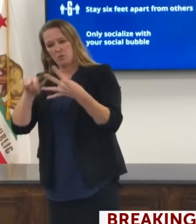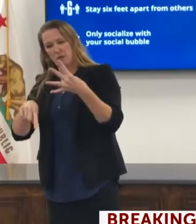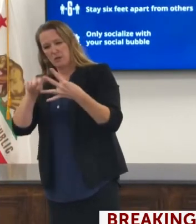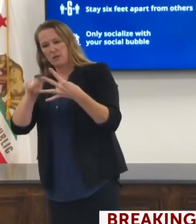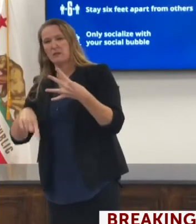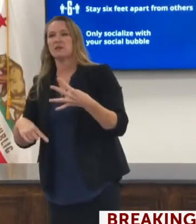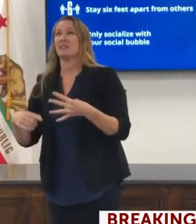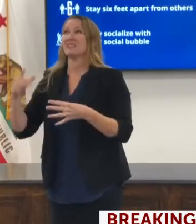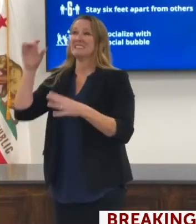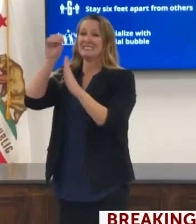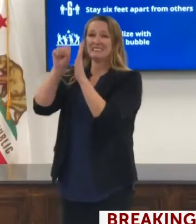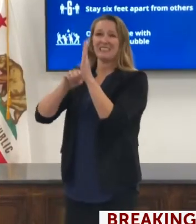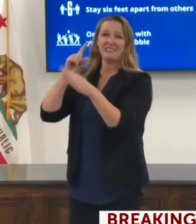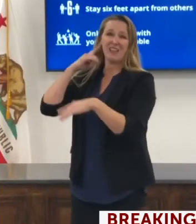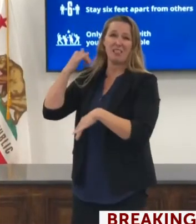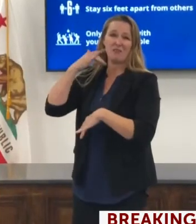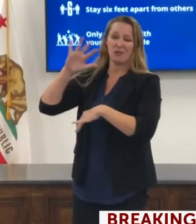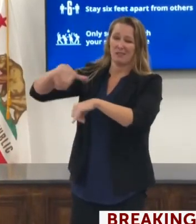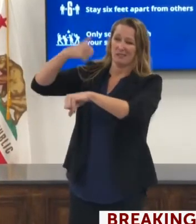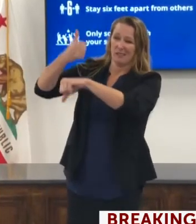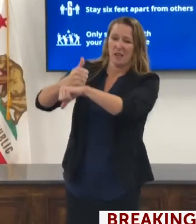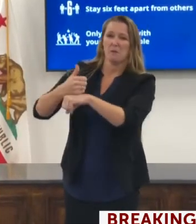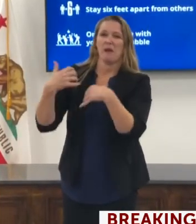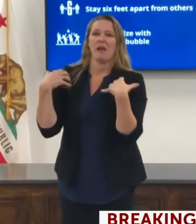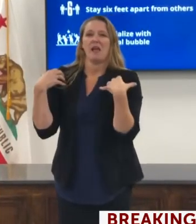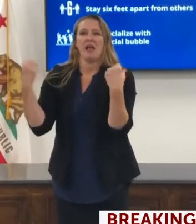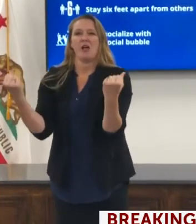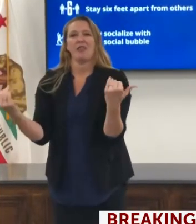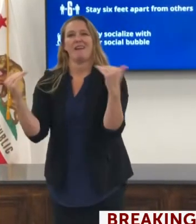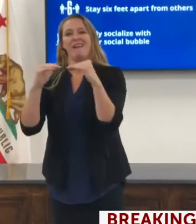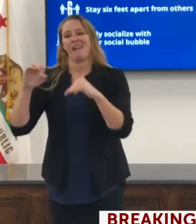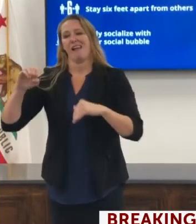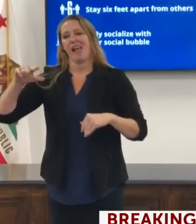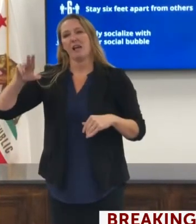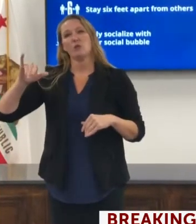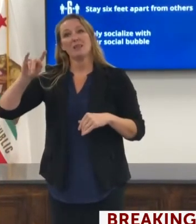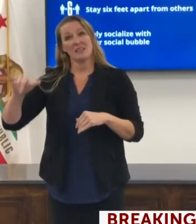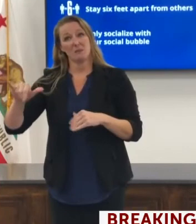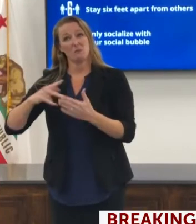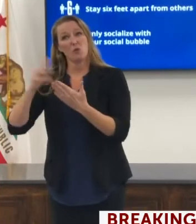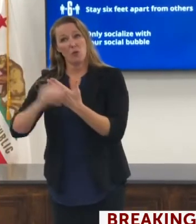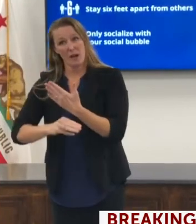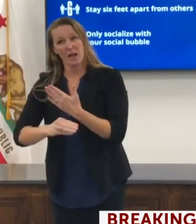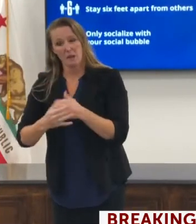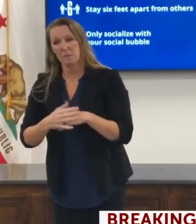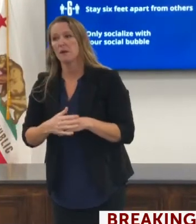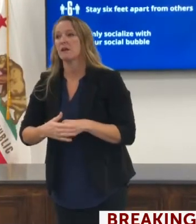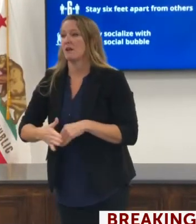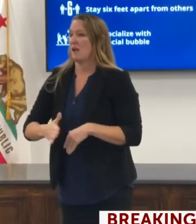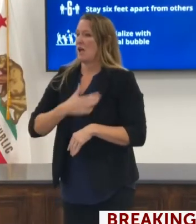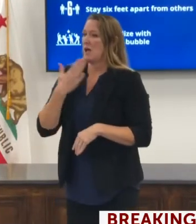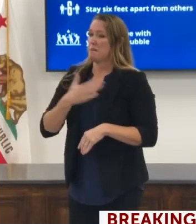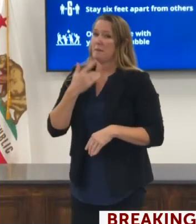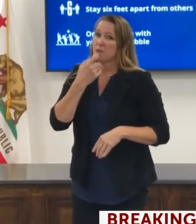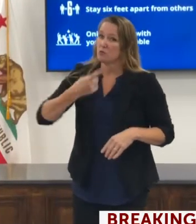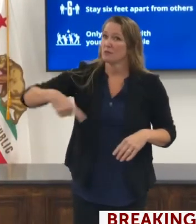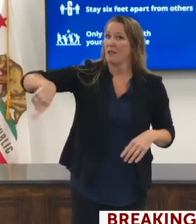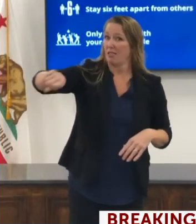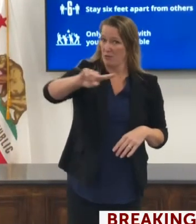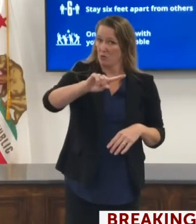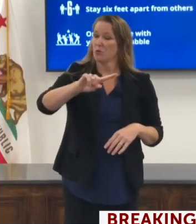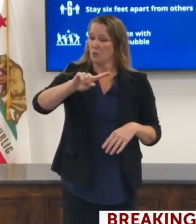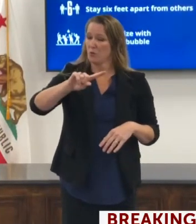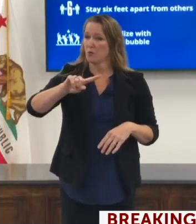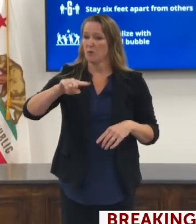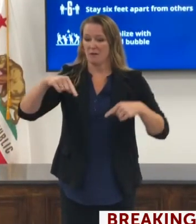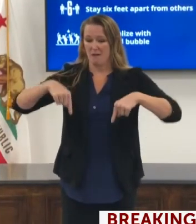and finally has been put into effect. And I'm happy to report that our county is one of a limited